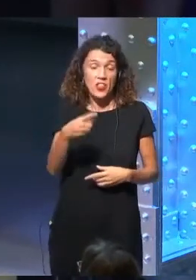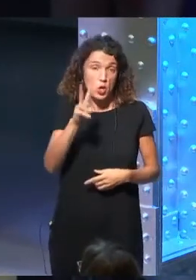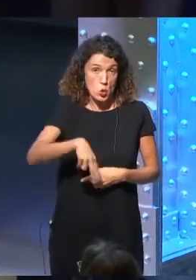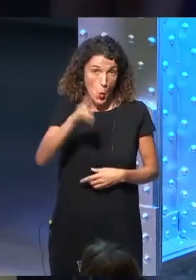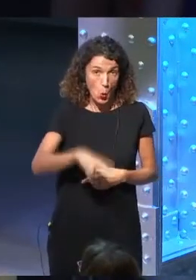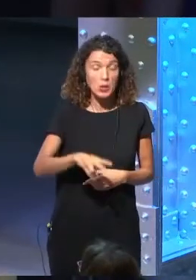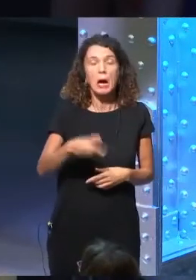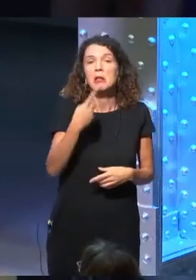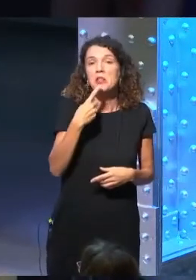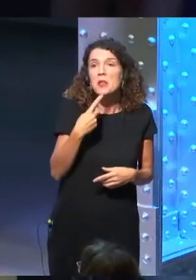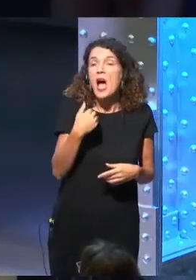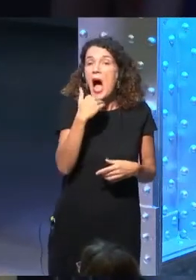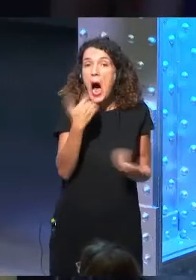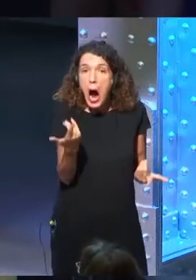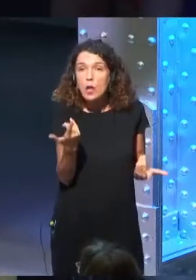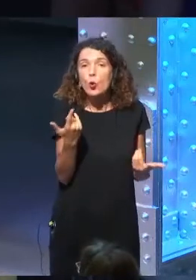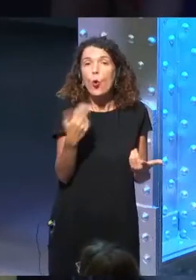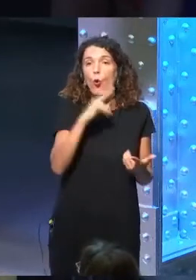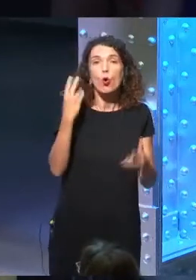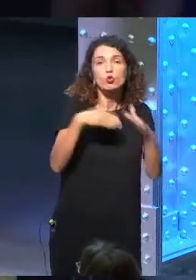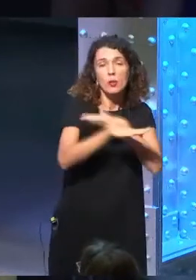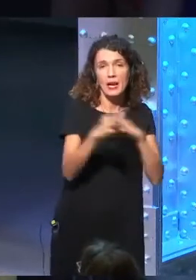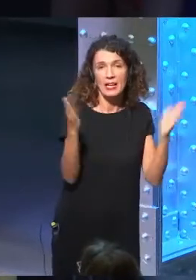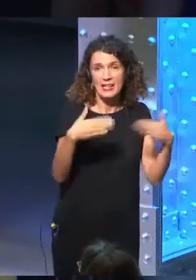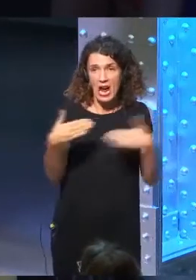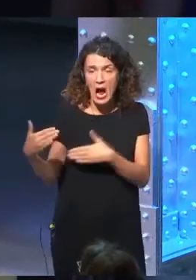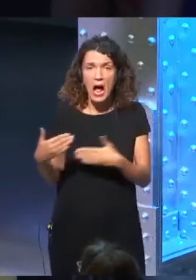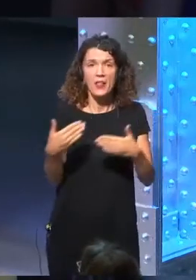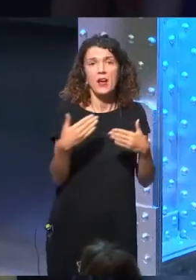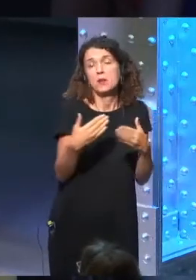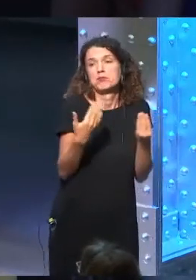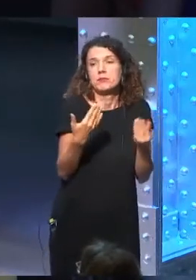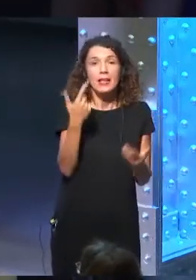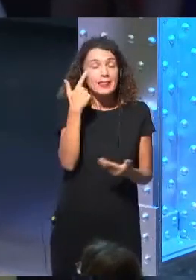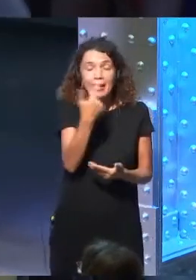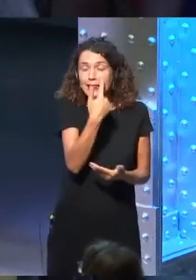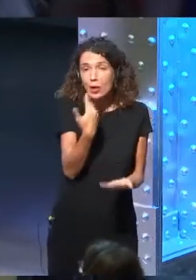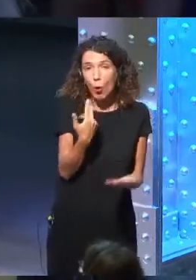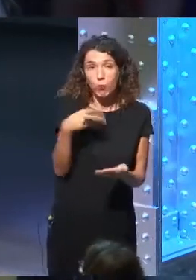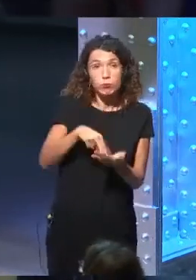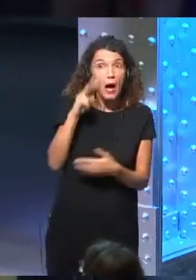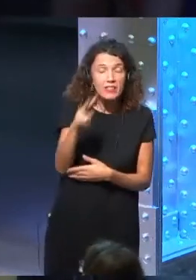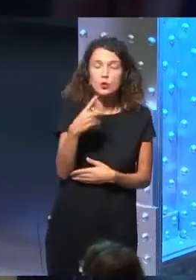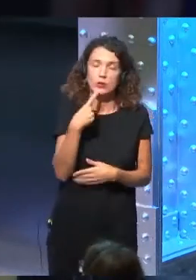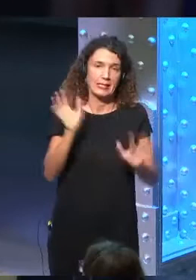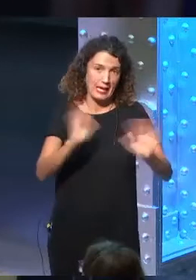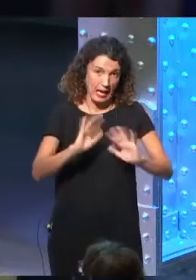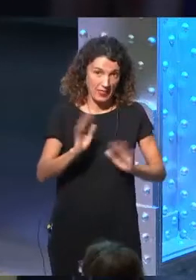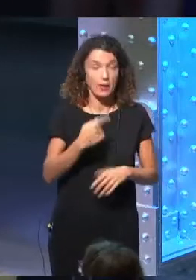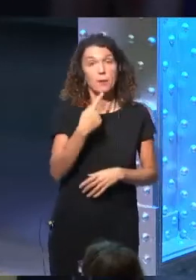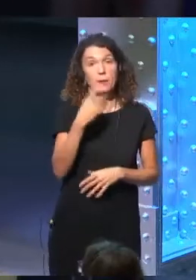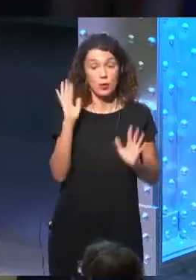Elizabeth. There's no eyewitness account. But for my purpose, the fact that those words might well